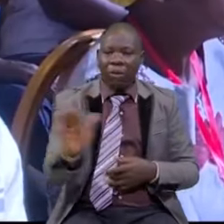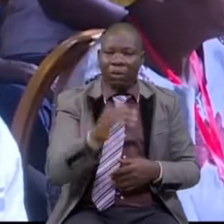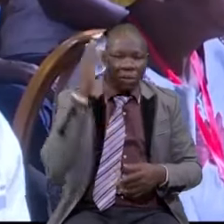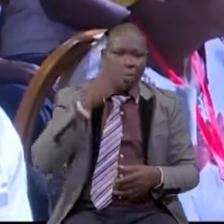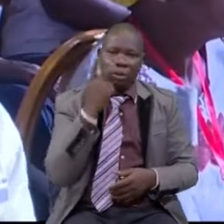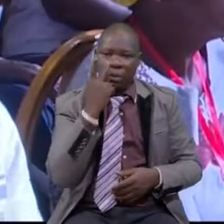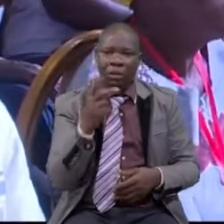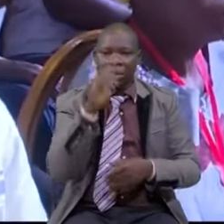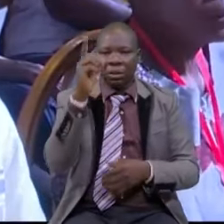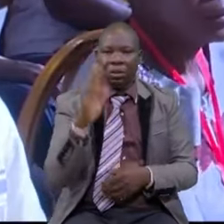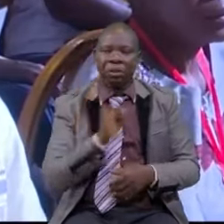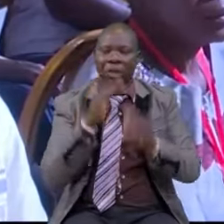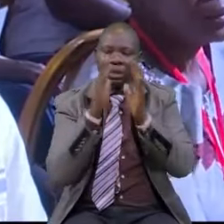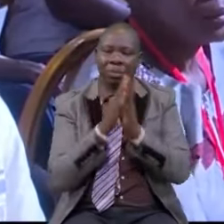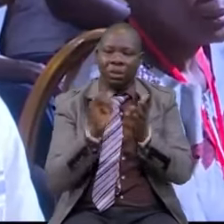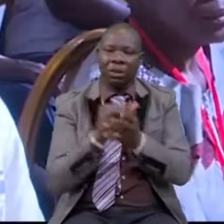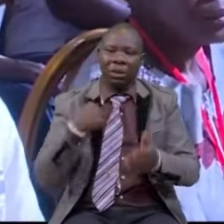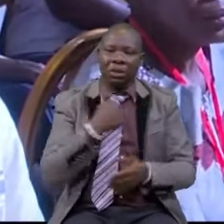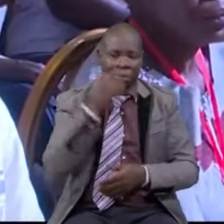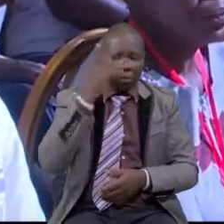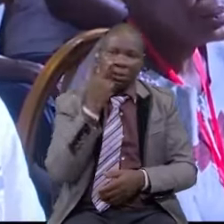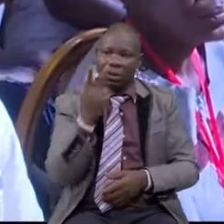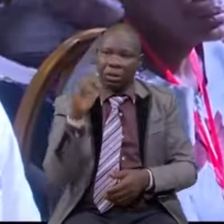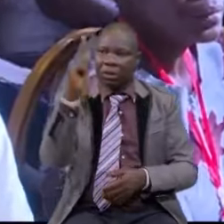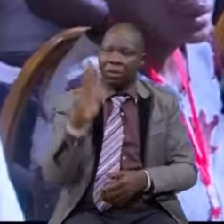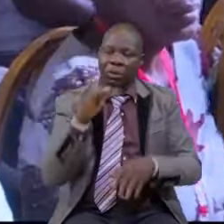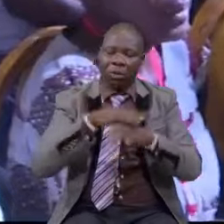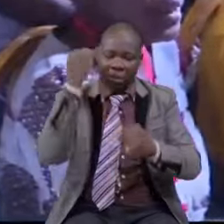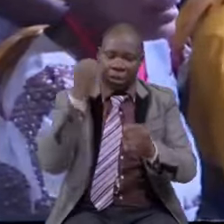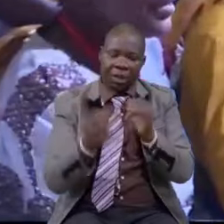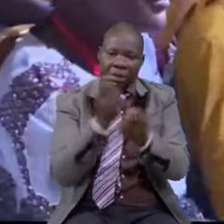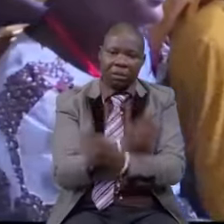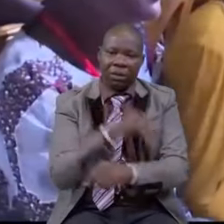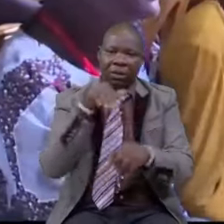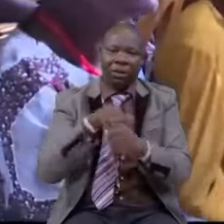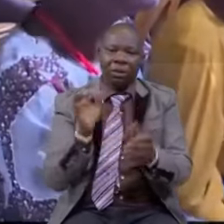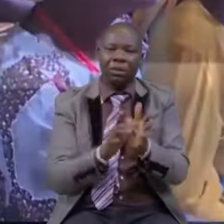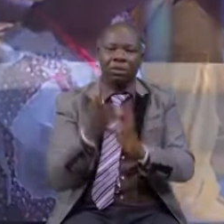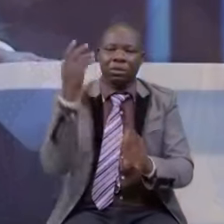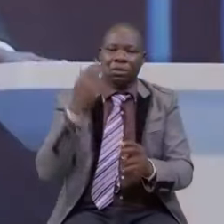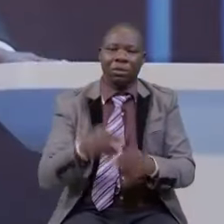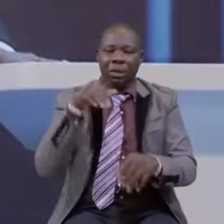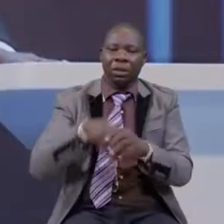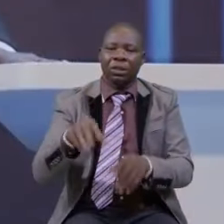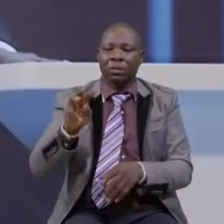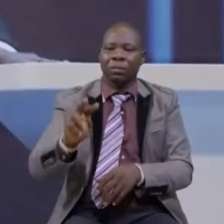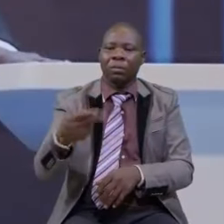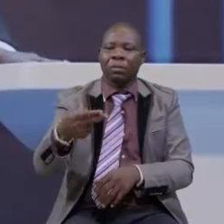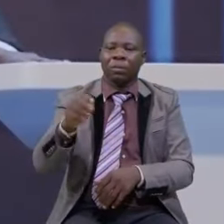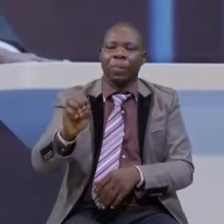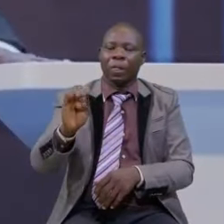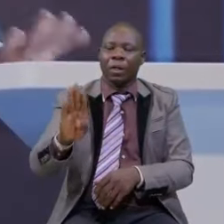pray we'll see God on the final day in Jesus' name. Look at Hebrews chapter